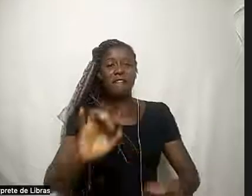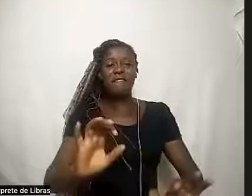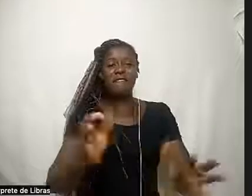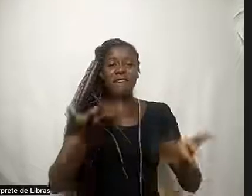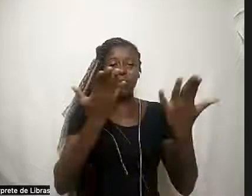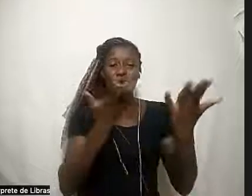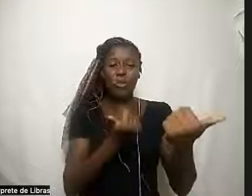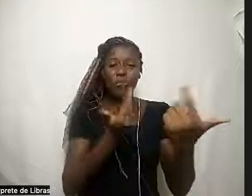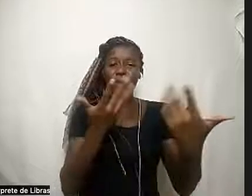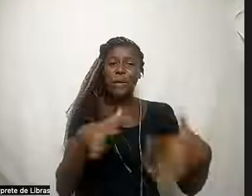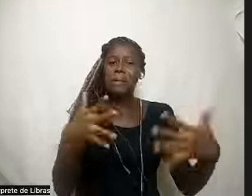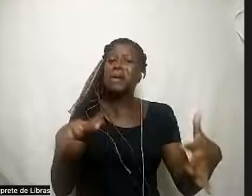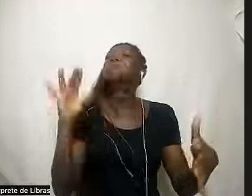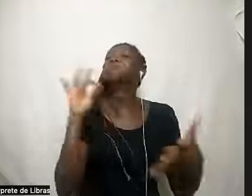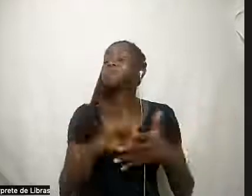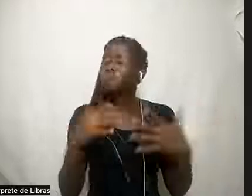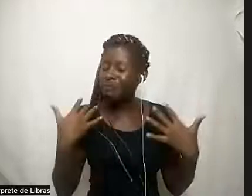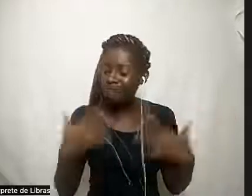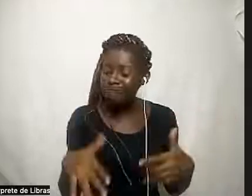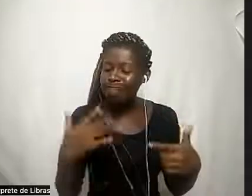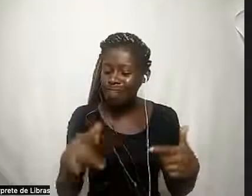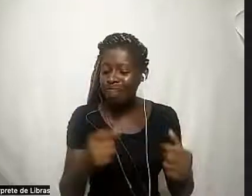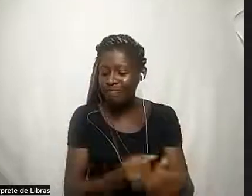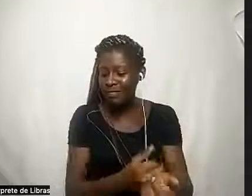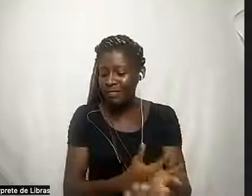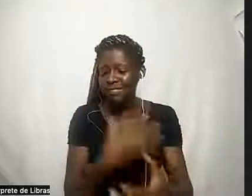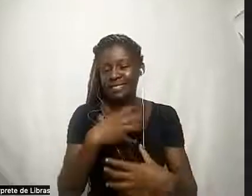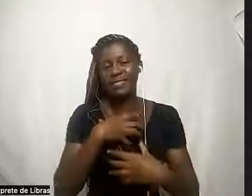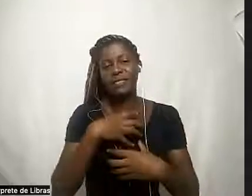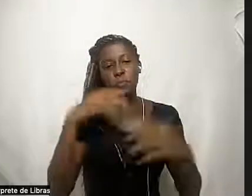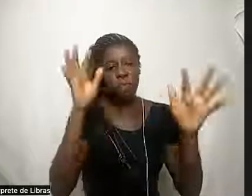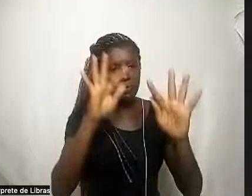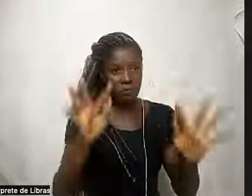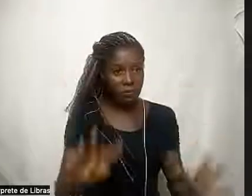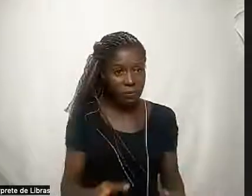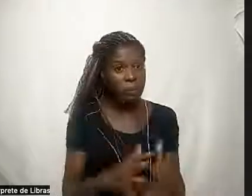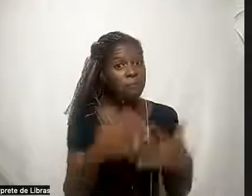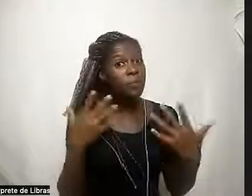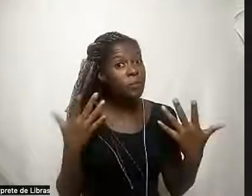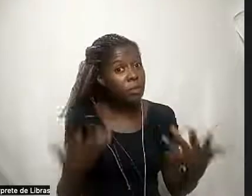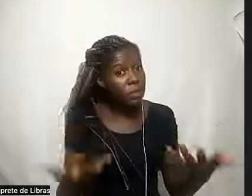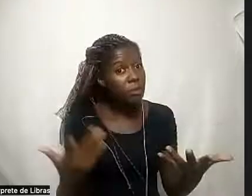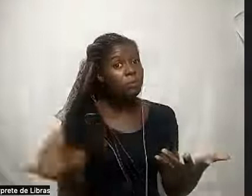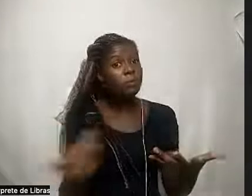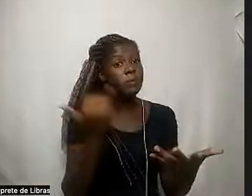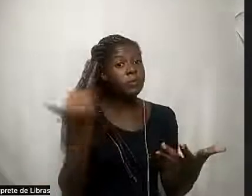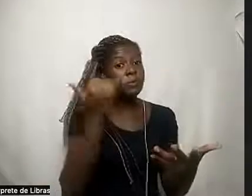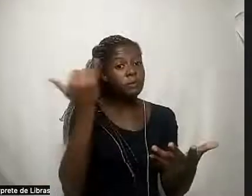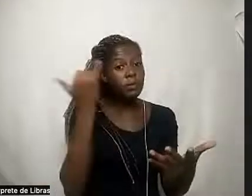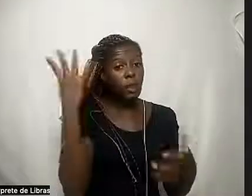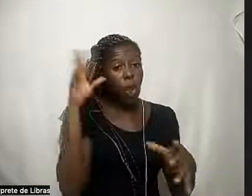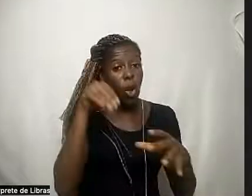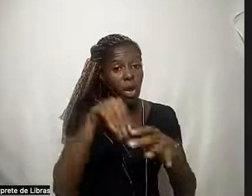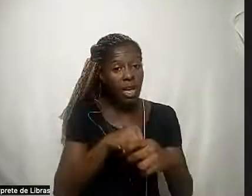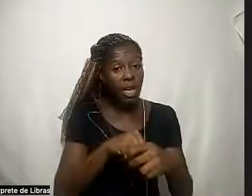This Jovem Mar gathering, we already organized it online, and it's really emotional. So it's